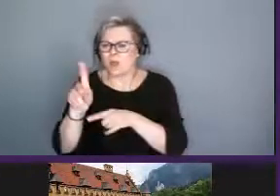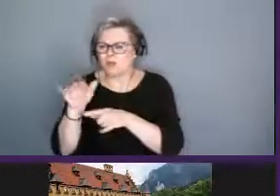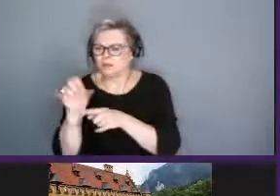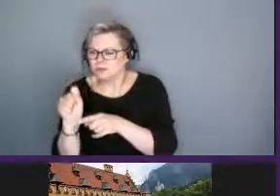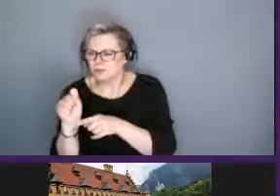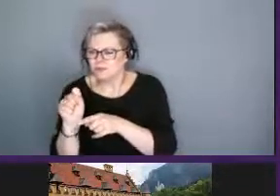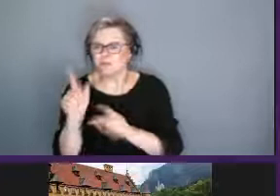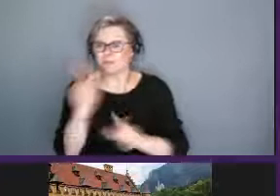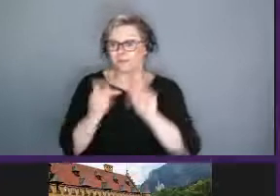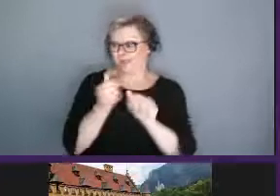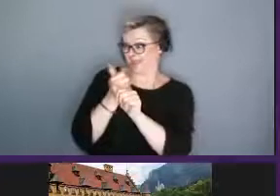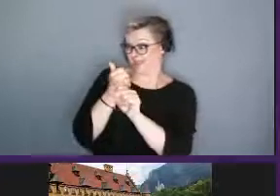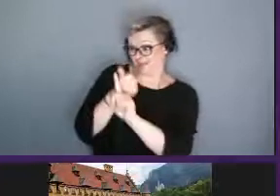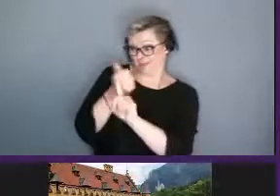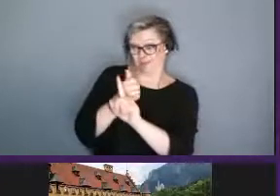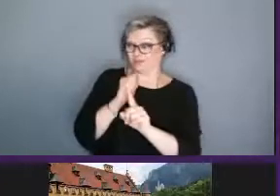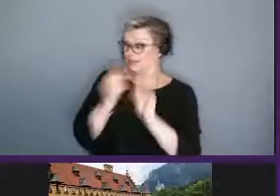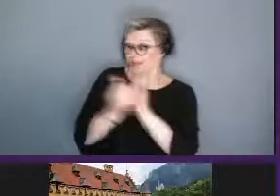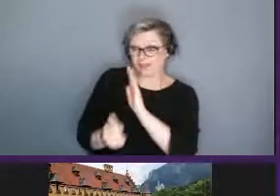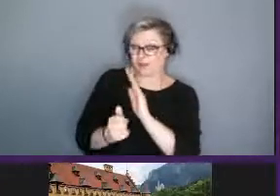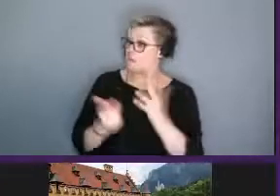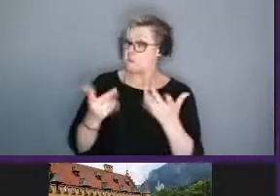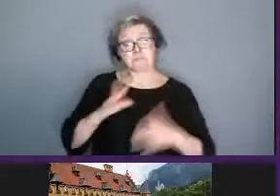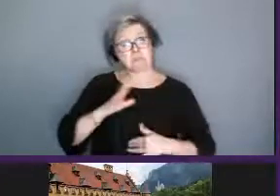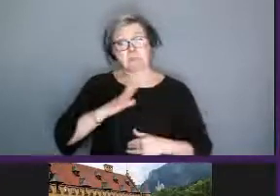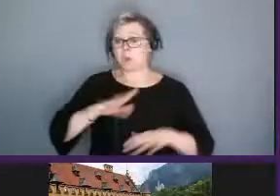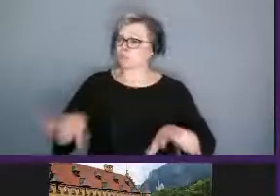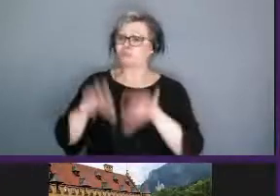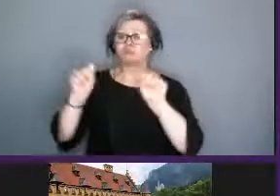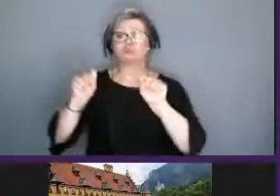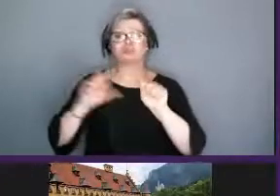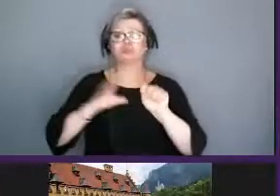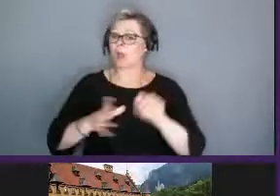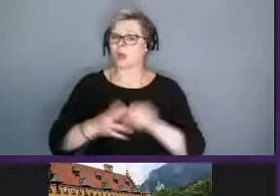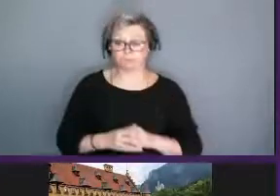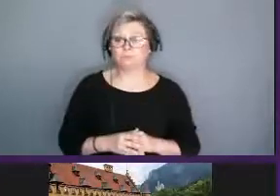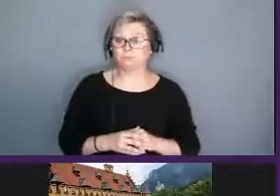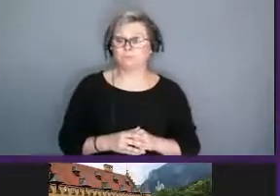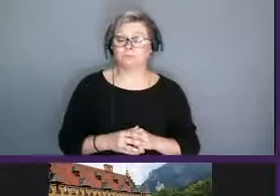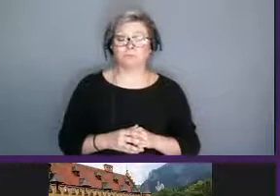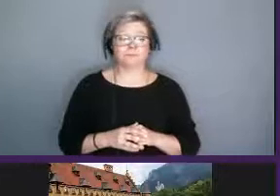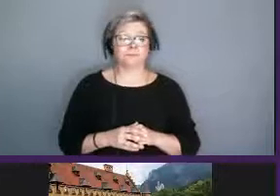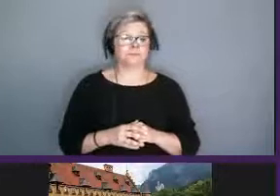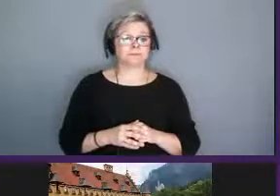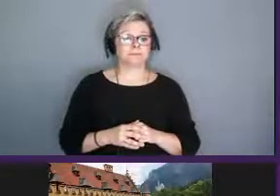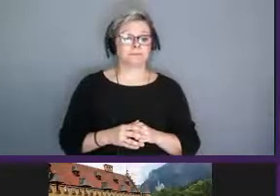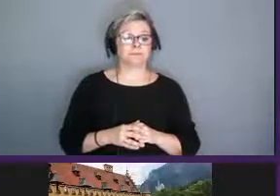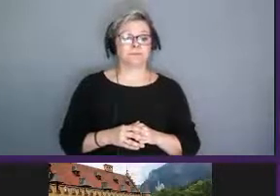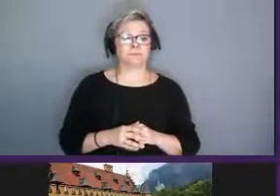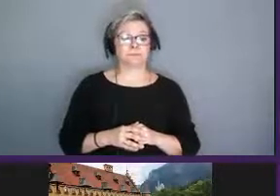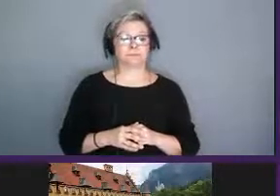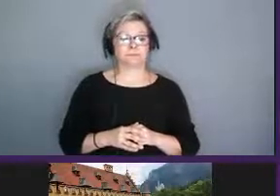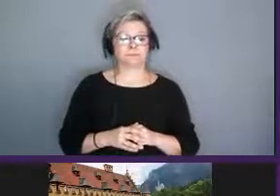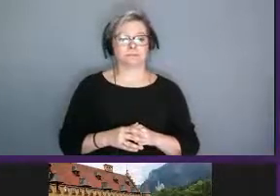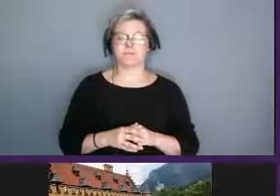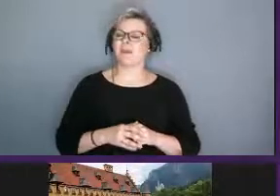have been managing quite well just down the road from us. So it's wonderful that there don't seem to be a lot of